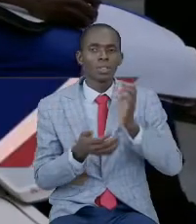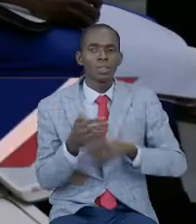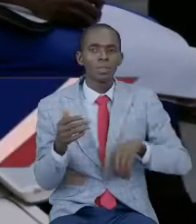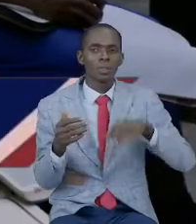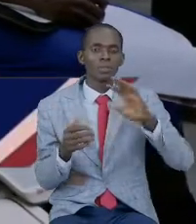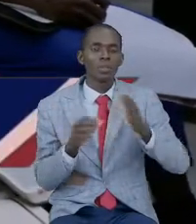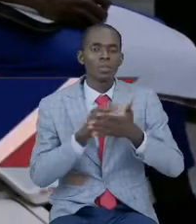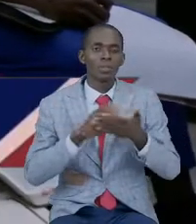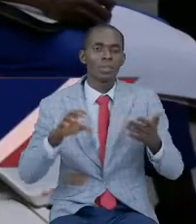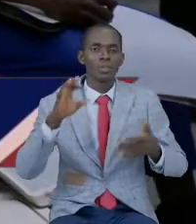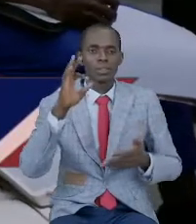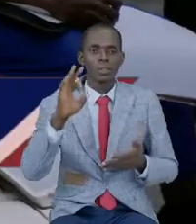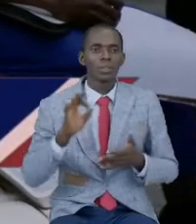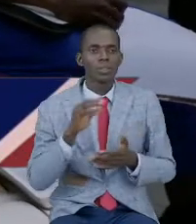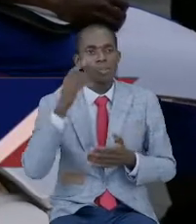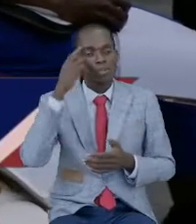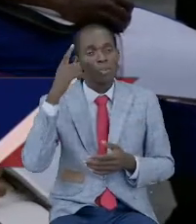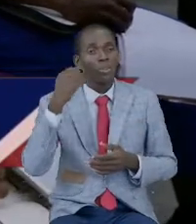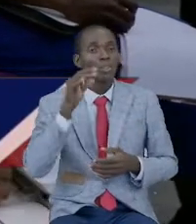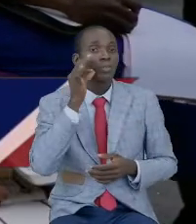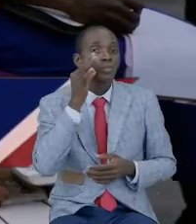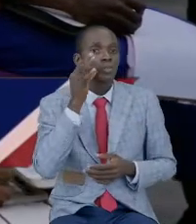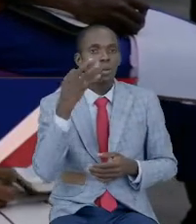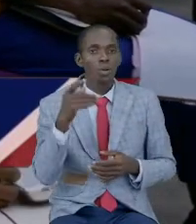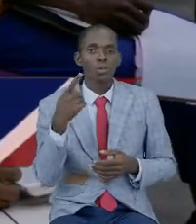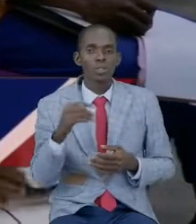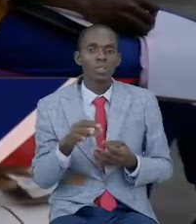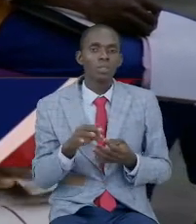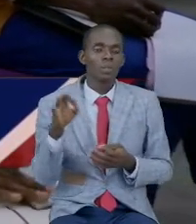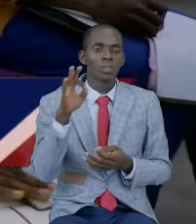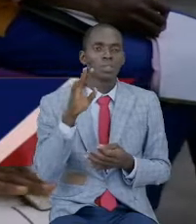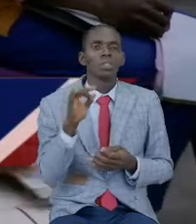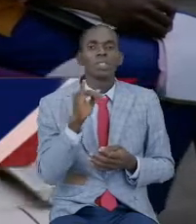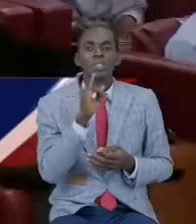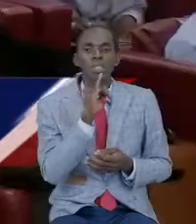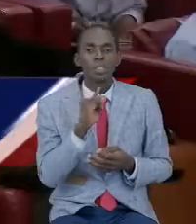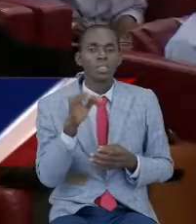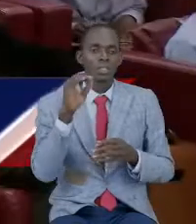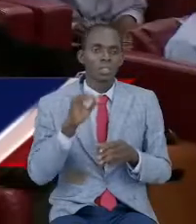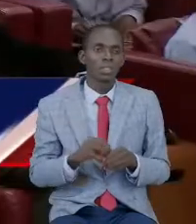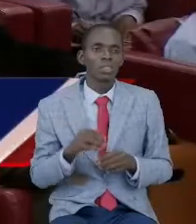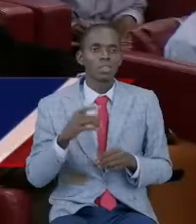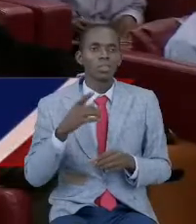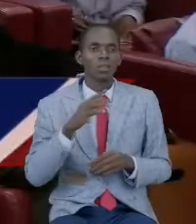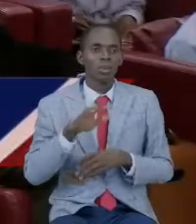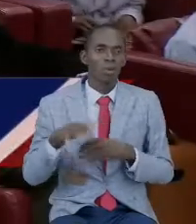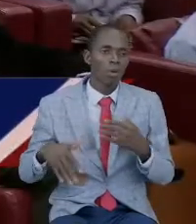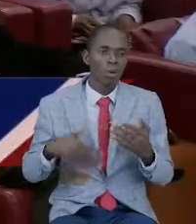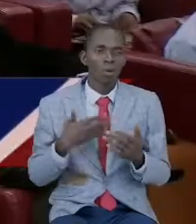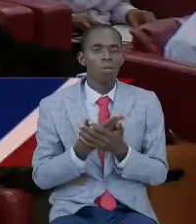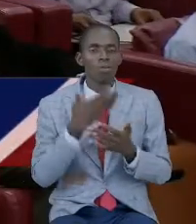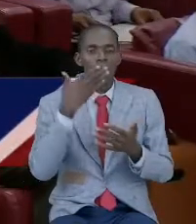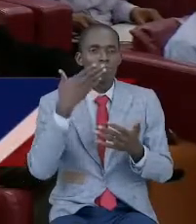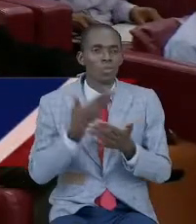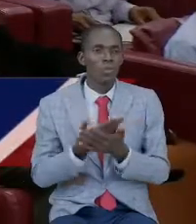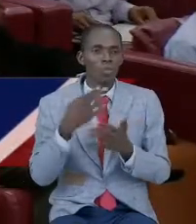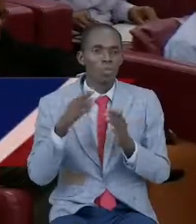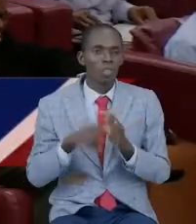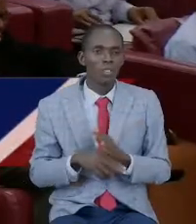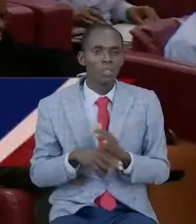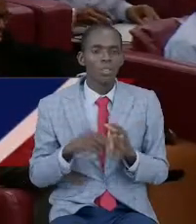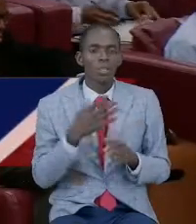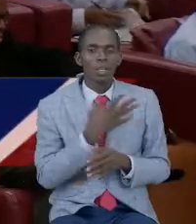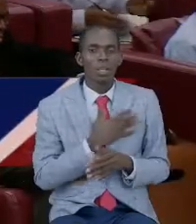Ephesians 5 verse 9, for the fruit of the Spirit is in all goodness